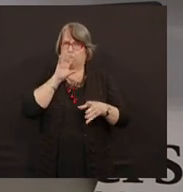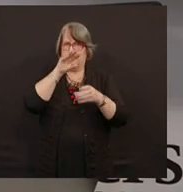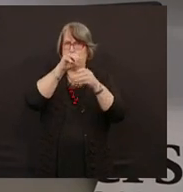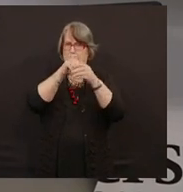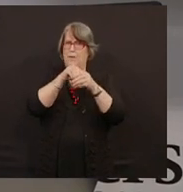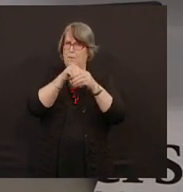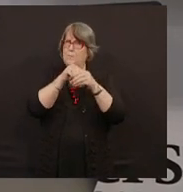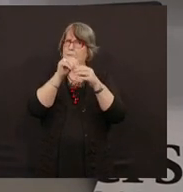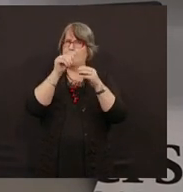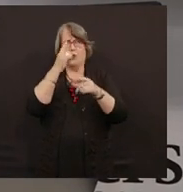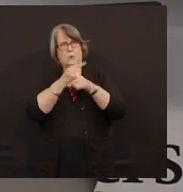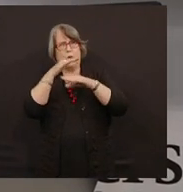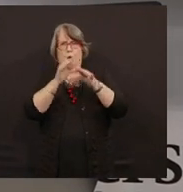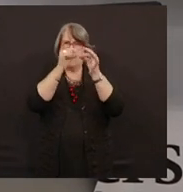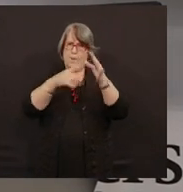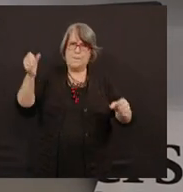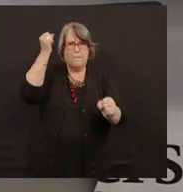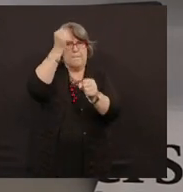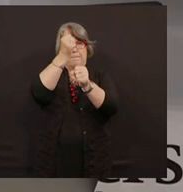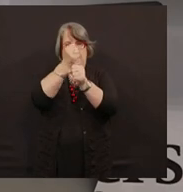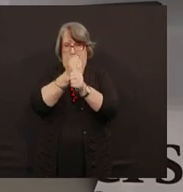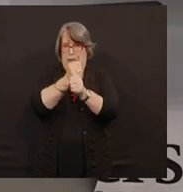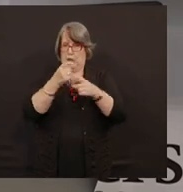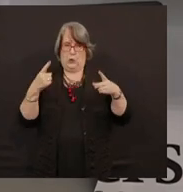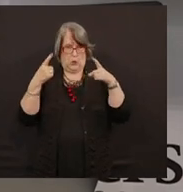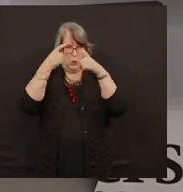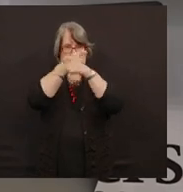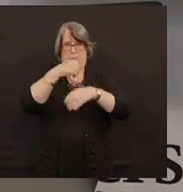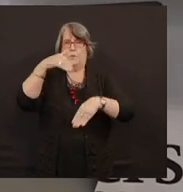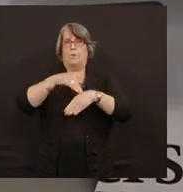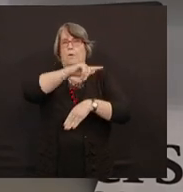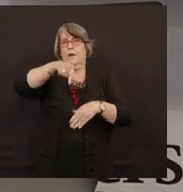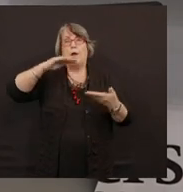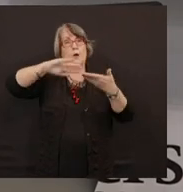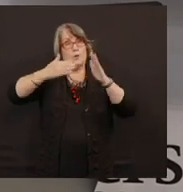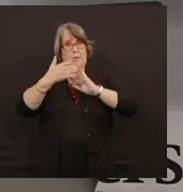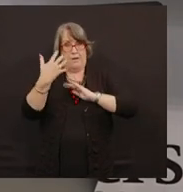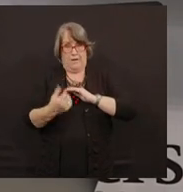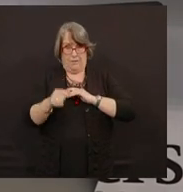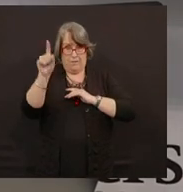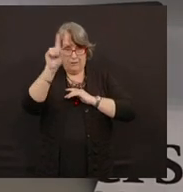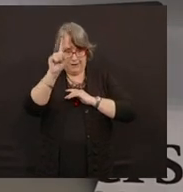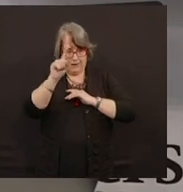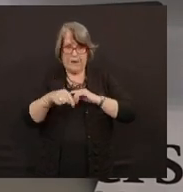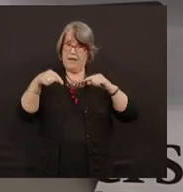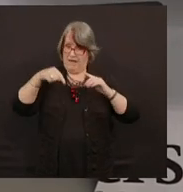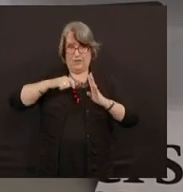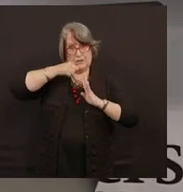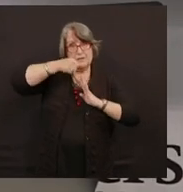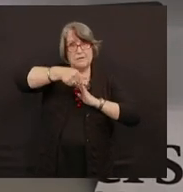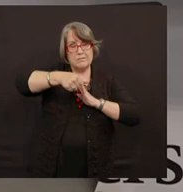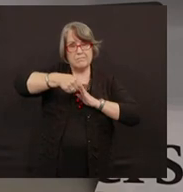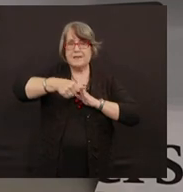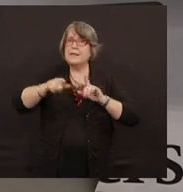the big, complicated problems that our societies face. And the whole idea of the Brave Lecture Series is to